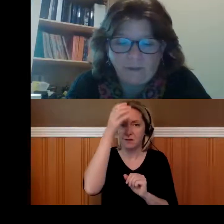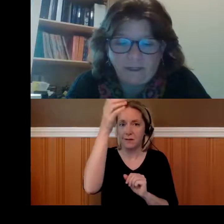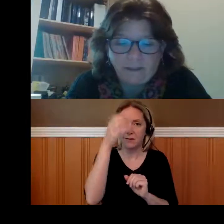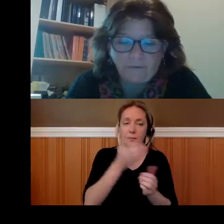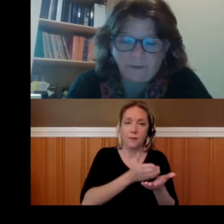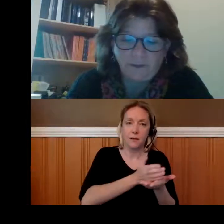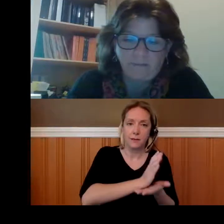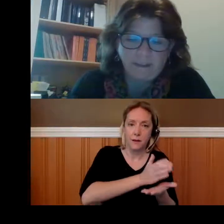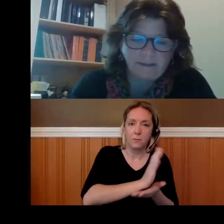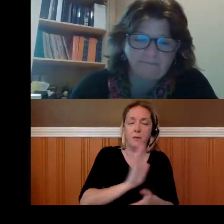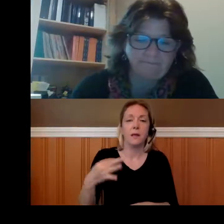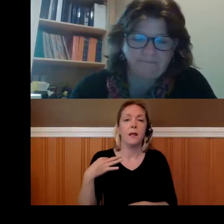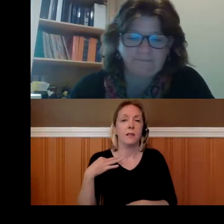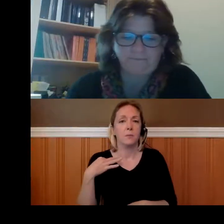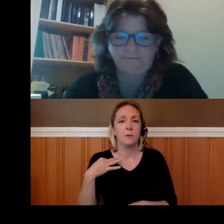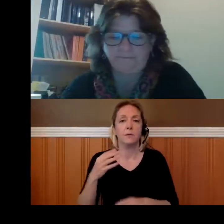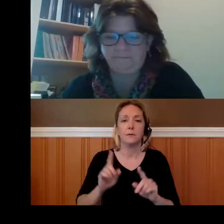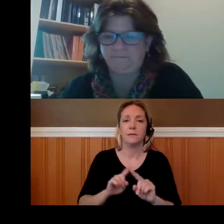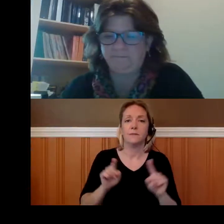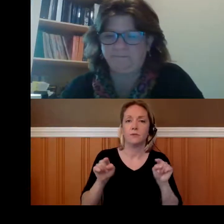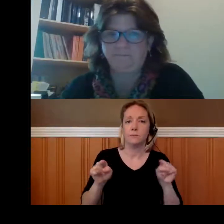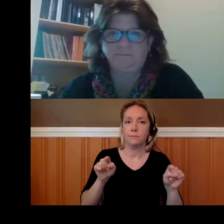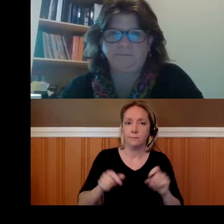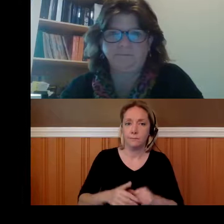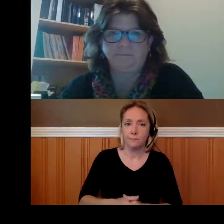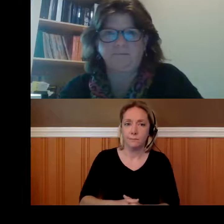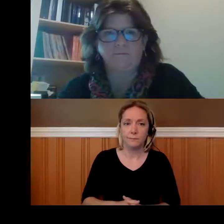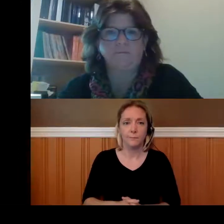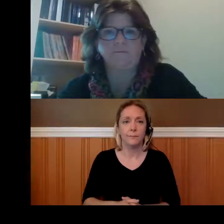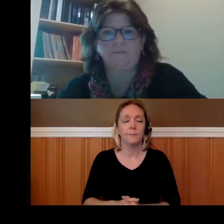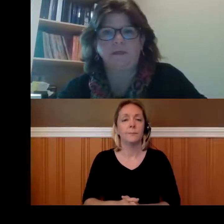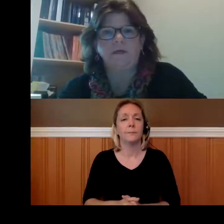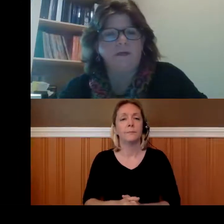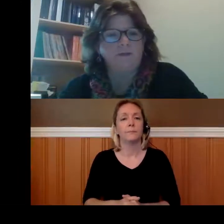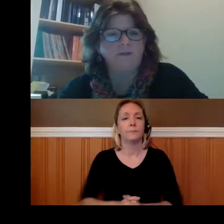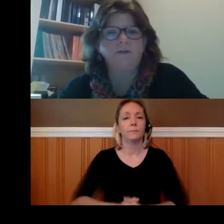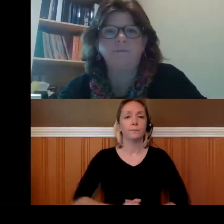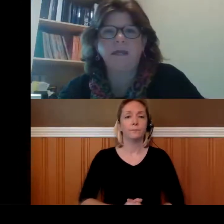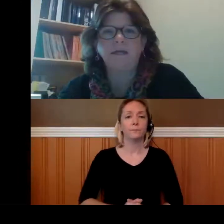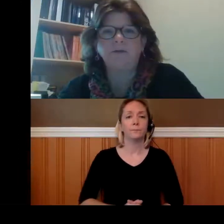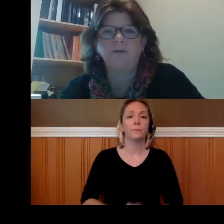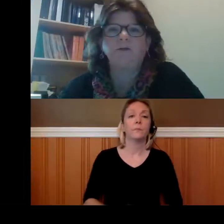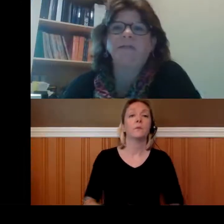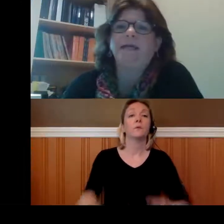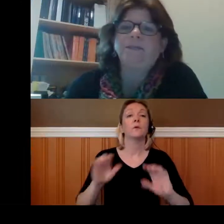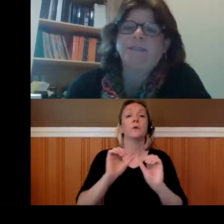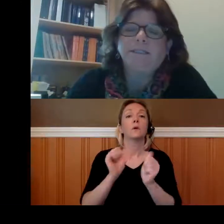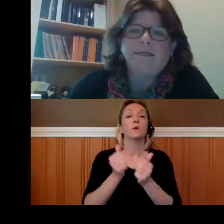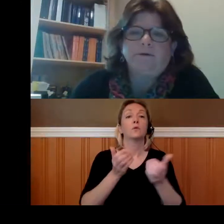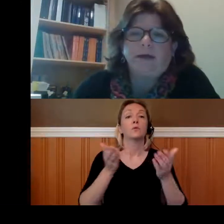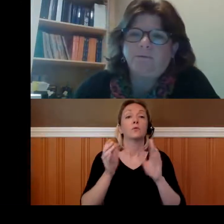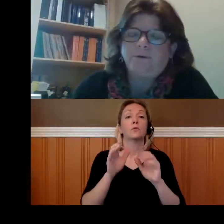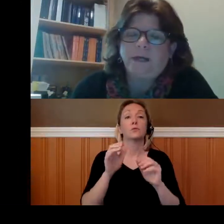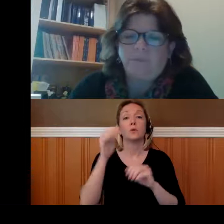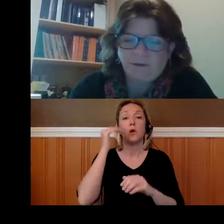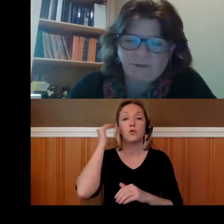that difference really means. So there's many adult service agencies that are available